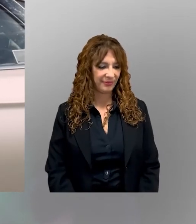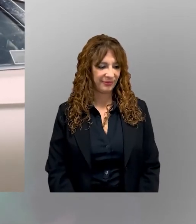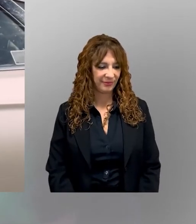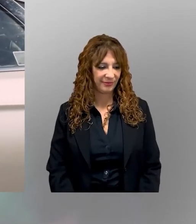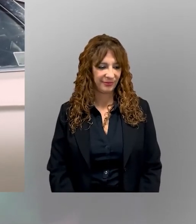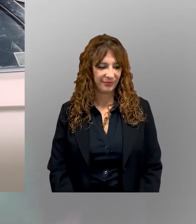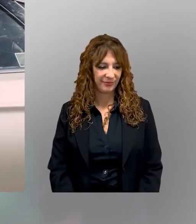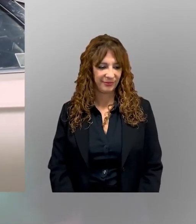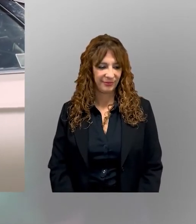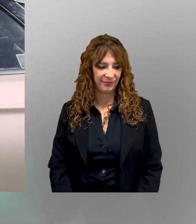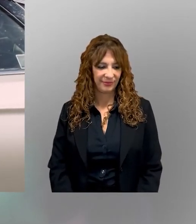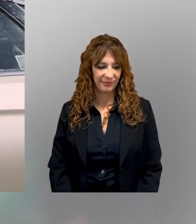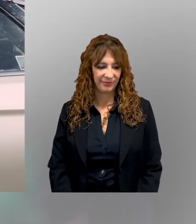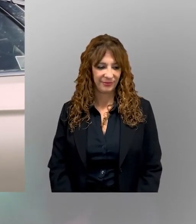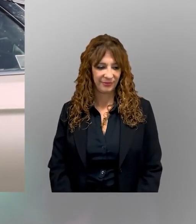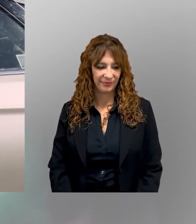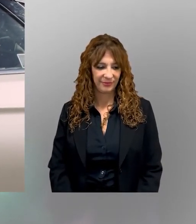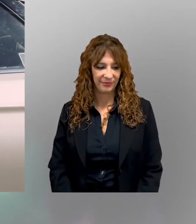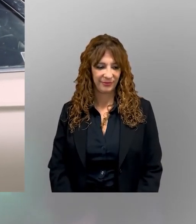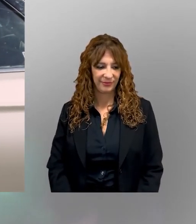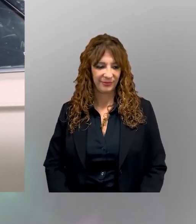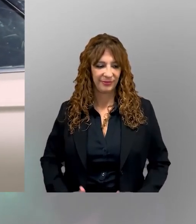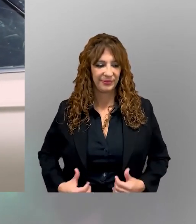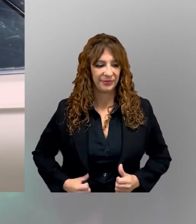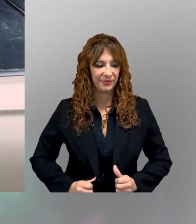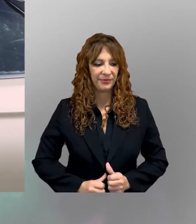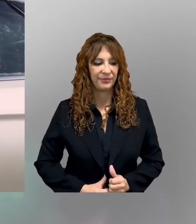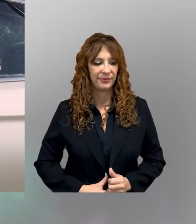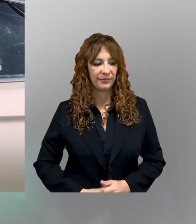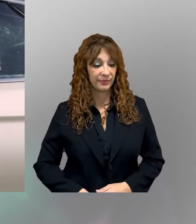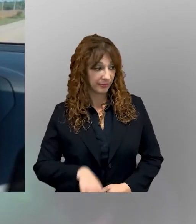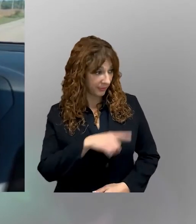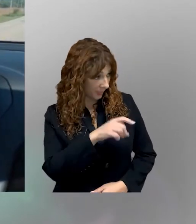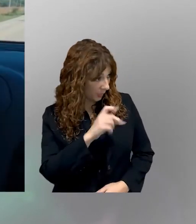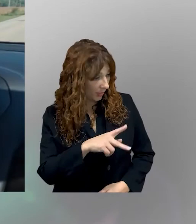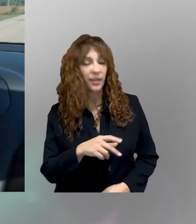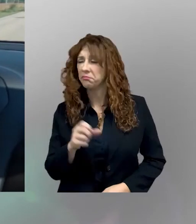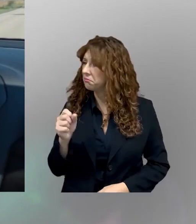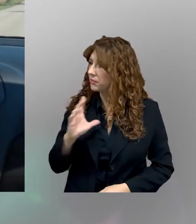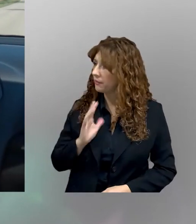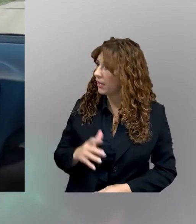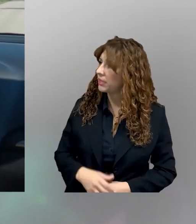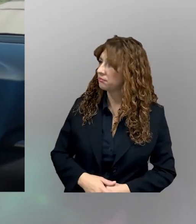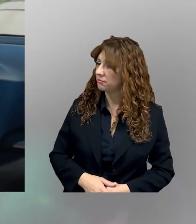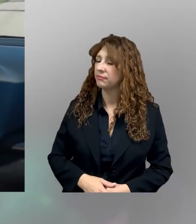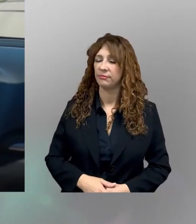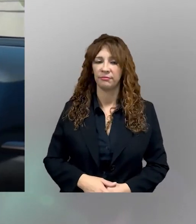Stanley gets in car with Nick and drives to a CD/DVD store. Hey.